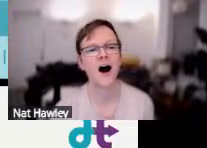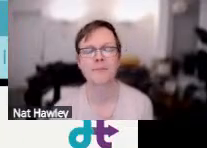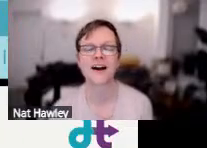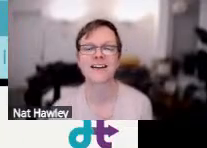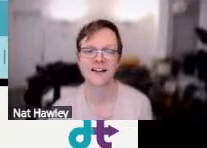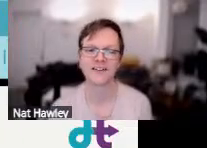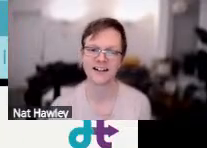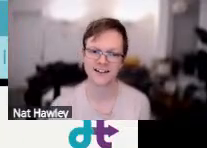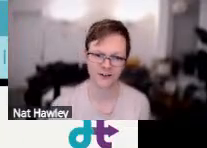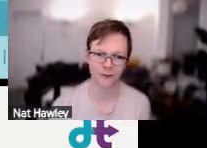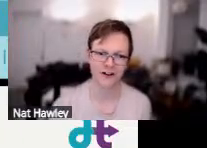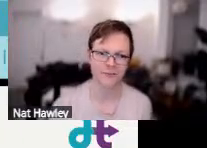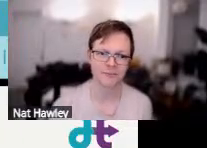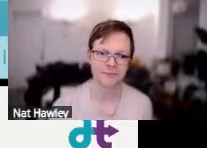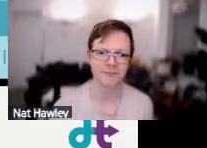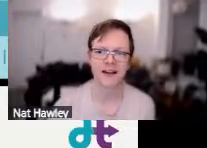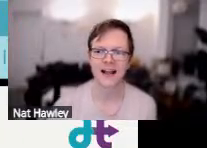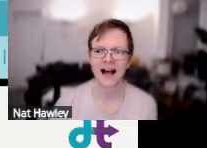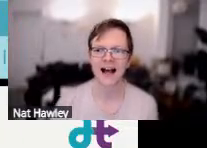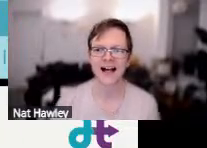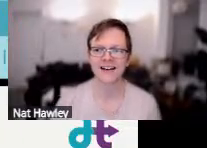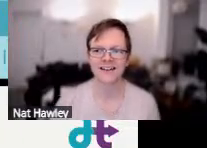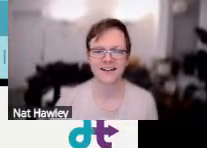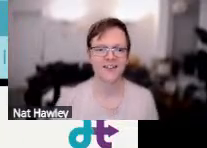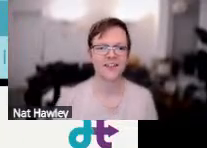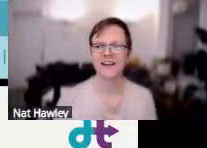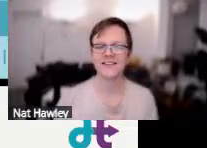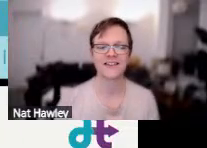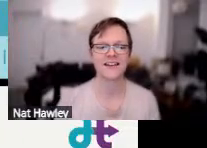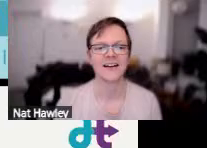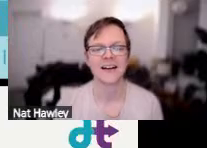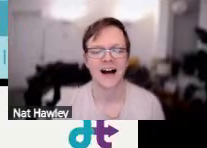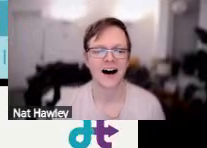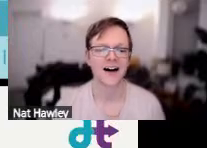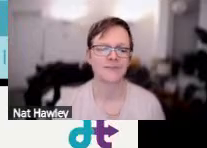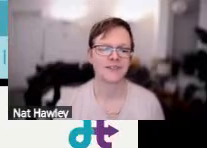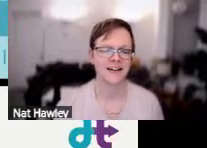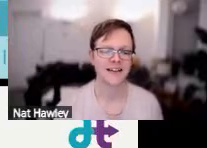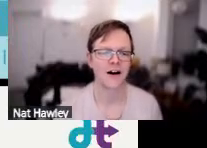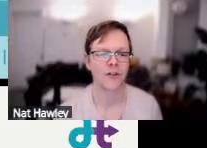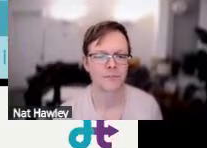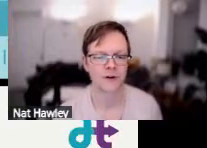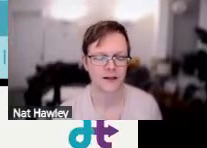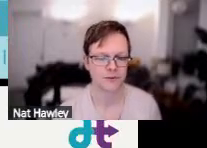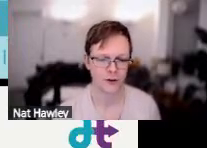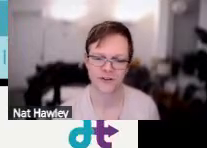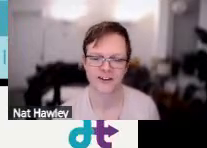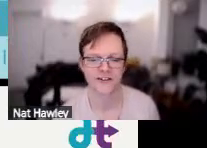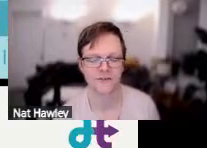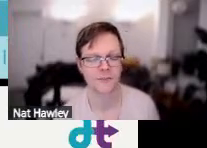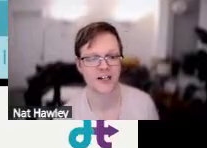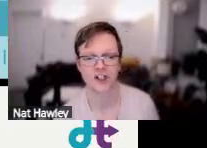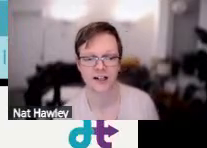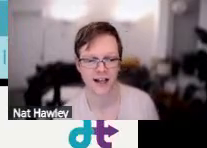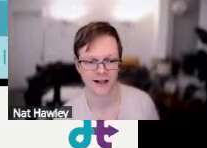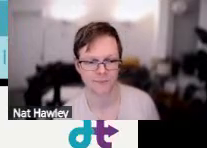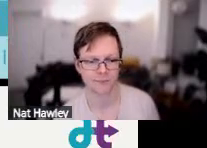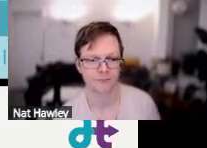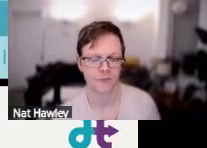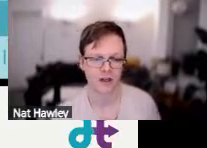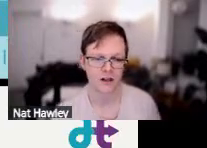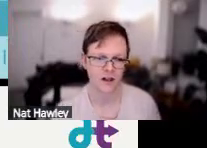deficit hyperactivity disorder. And this is how the brain processes information